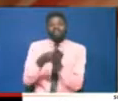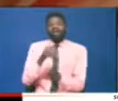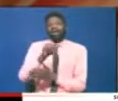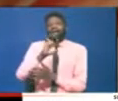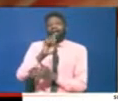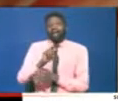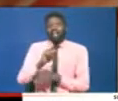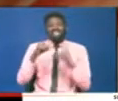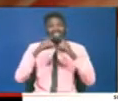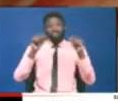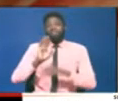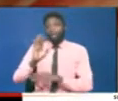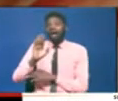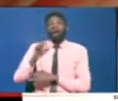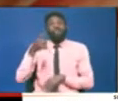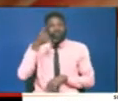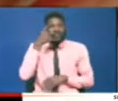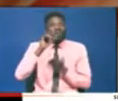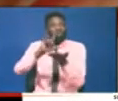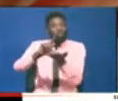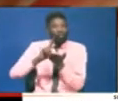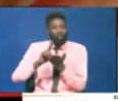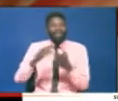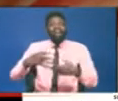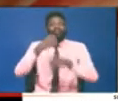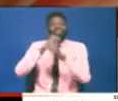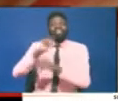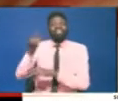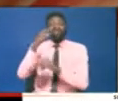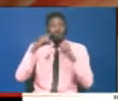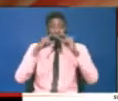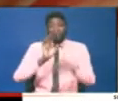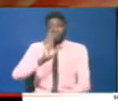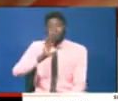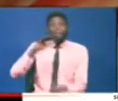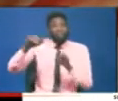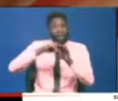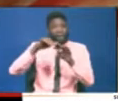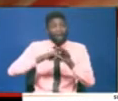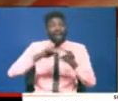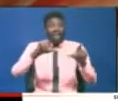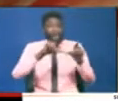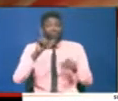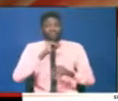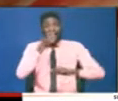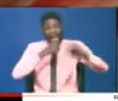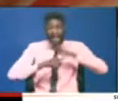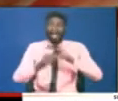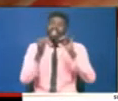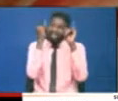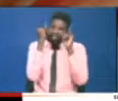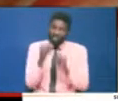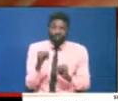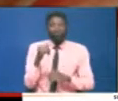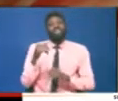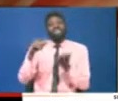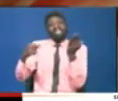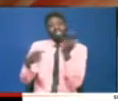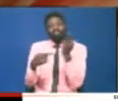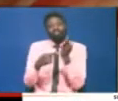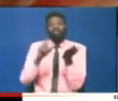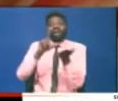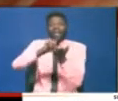Lenders Association of Kenya has said its members that are currently licensed under the new digital lending regulations and those that are